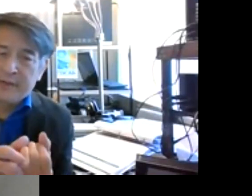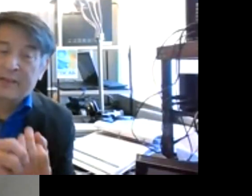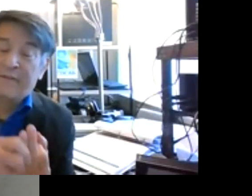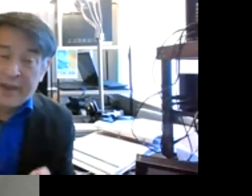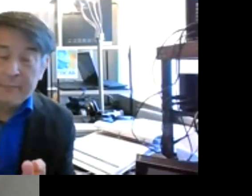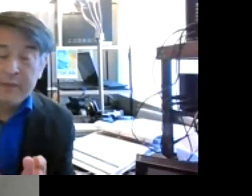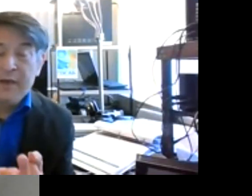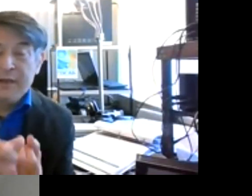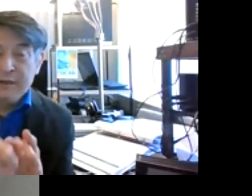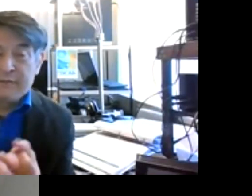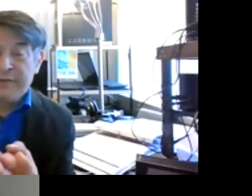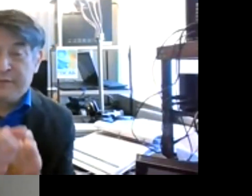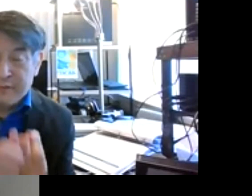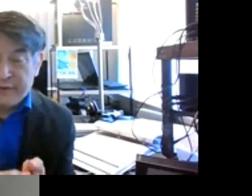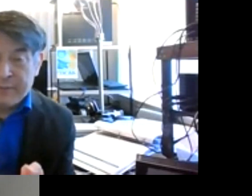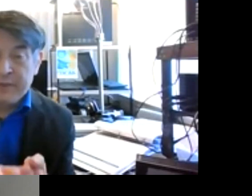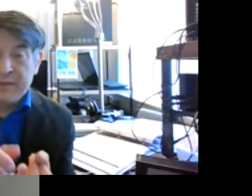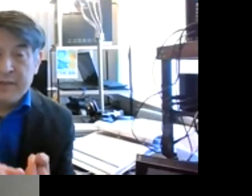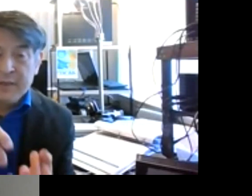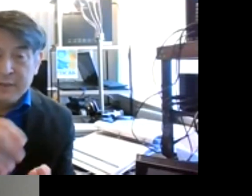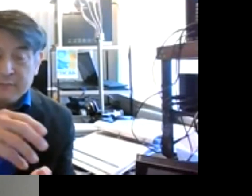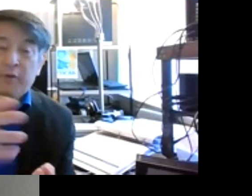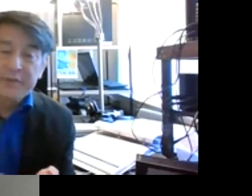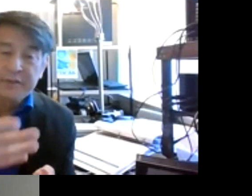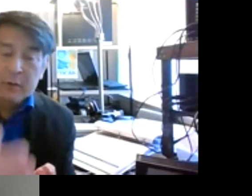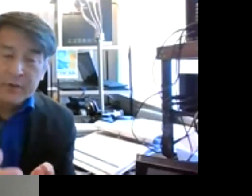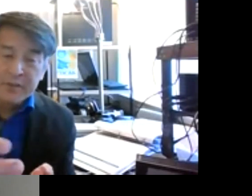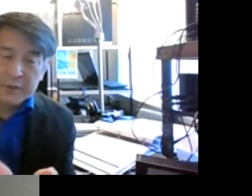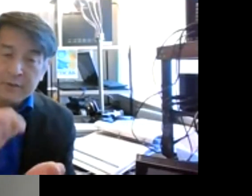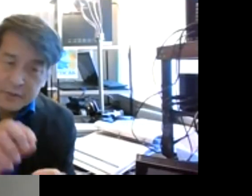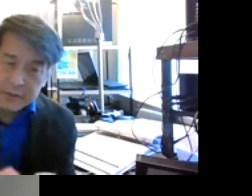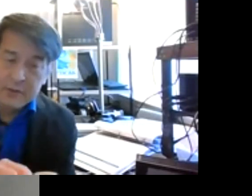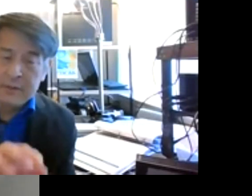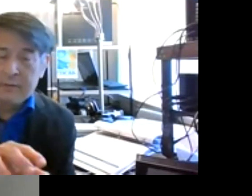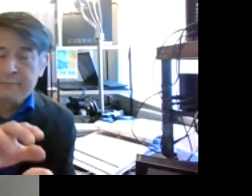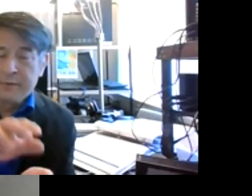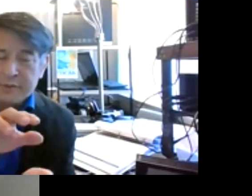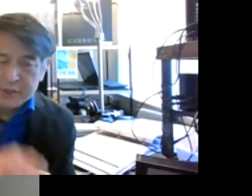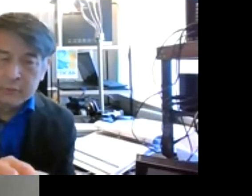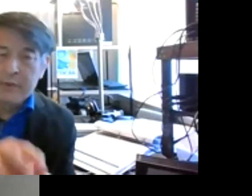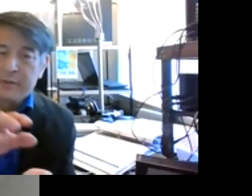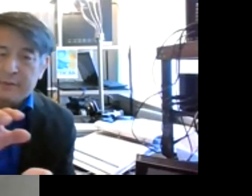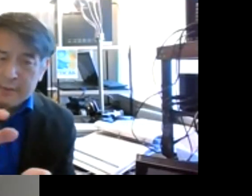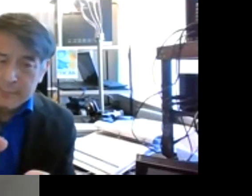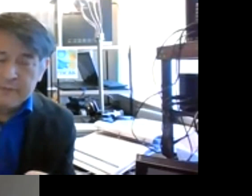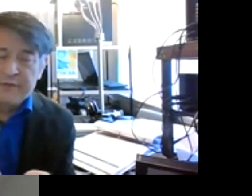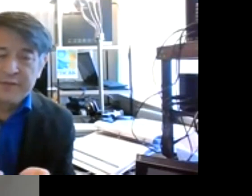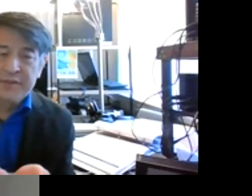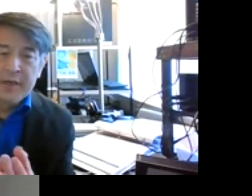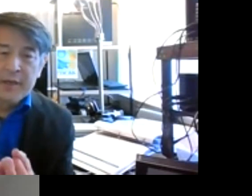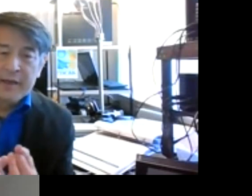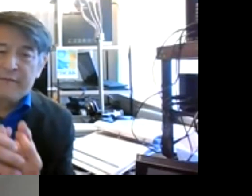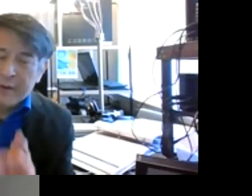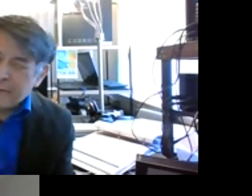we're looking at the family. If the family, for instance, an early start, there's children and